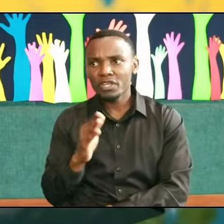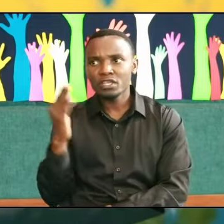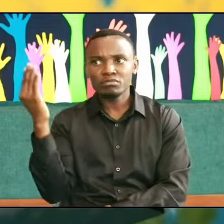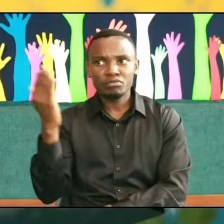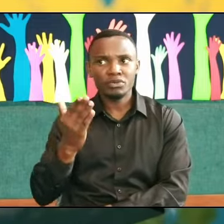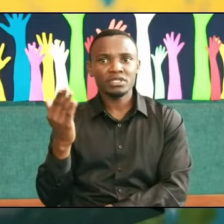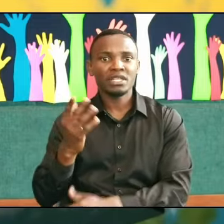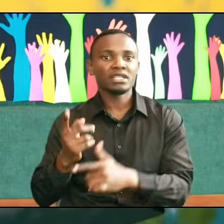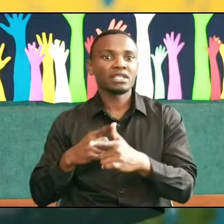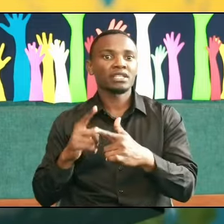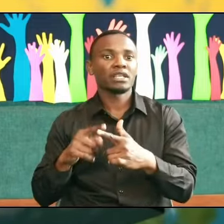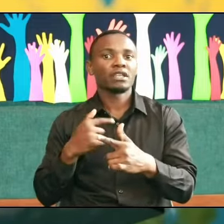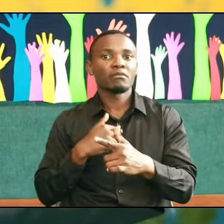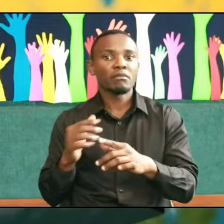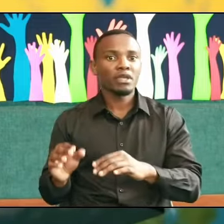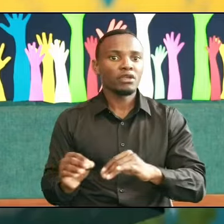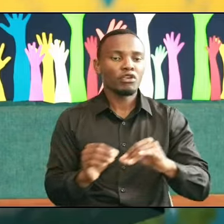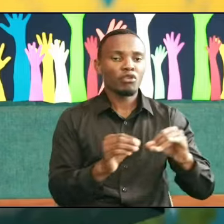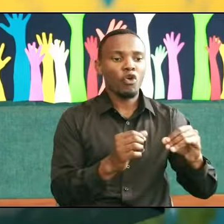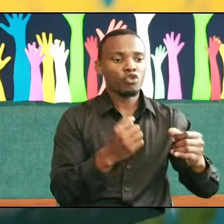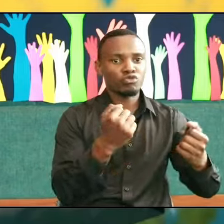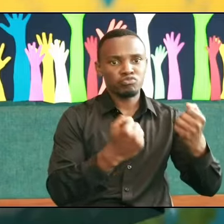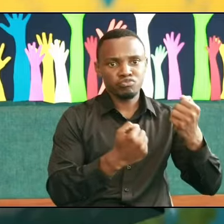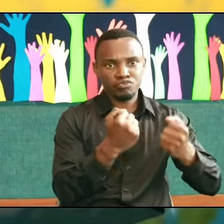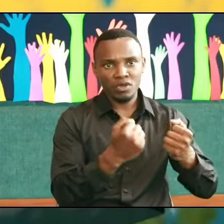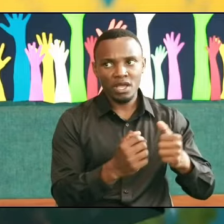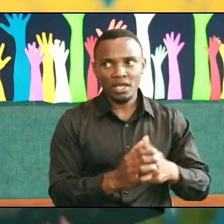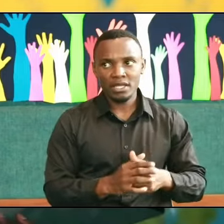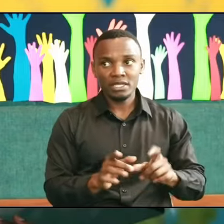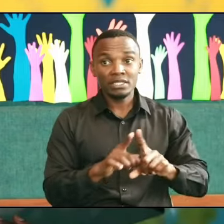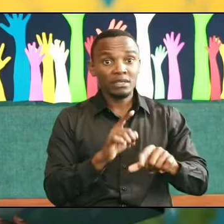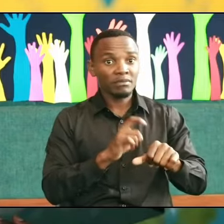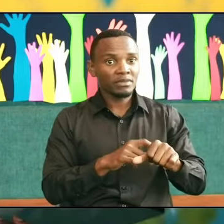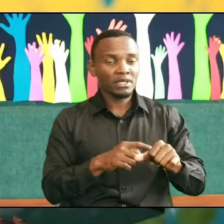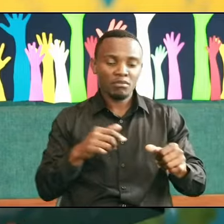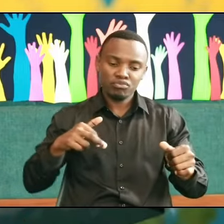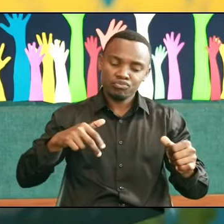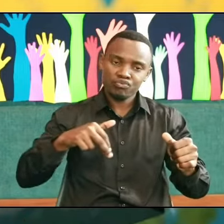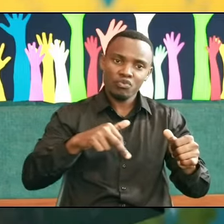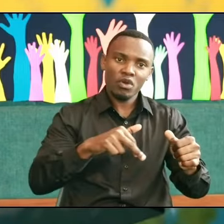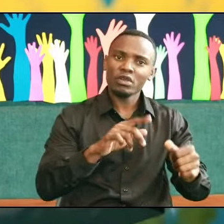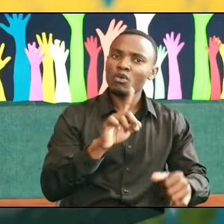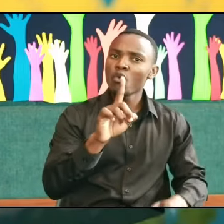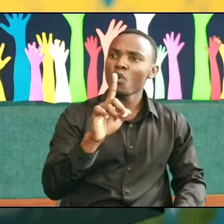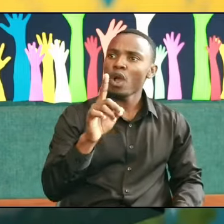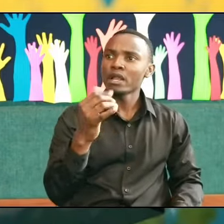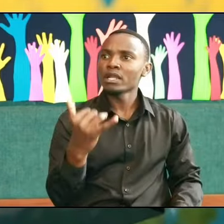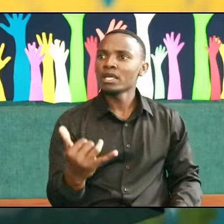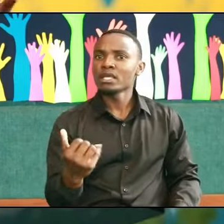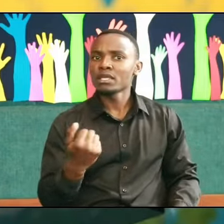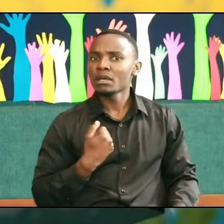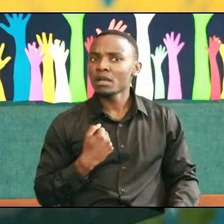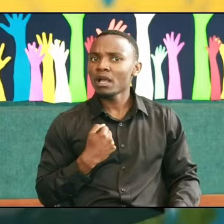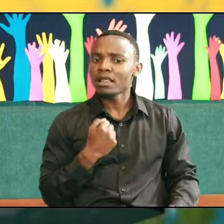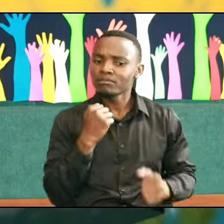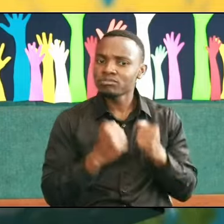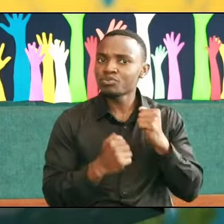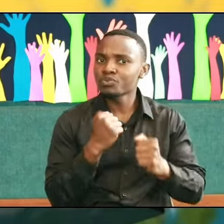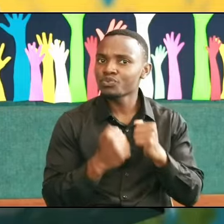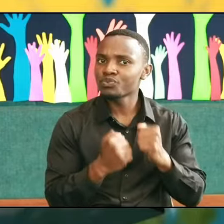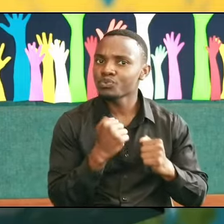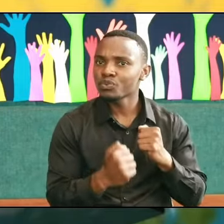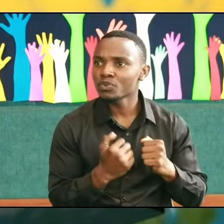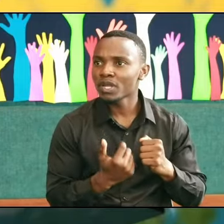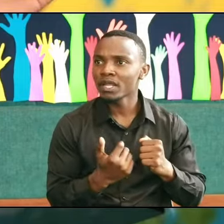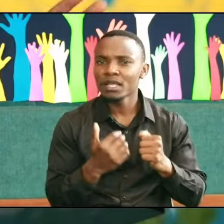then I left and I went to the car. And as I was on my way to the car, a young girl came running as fast as she could with a